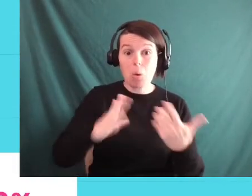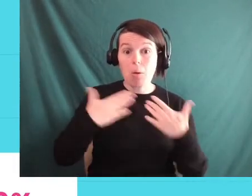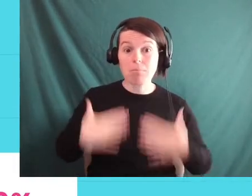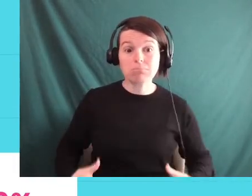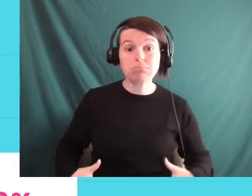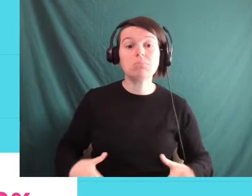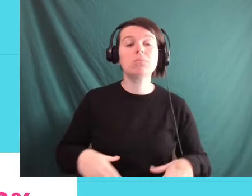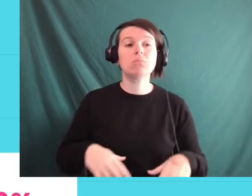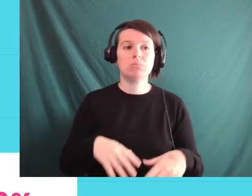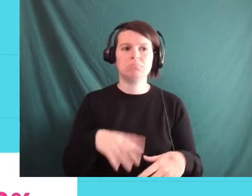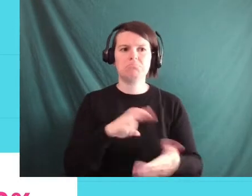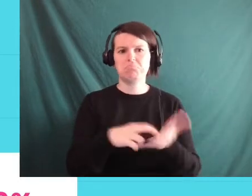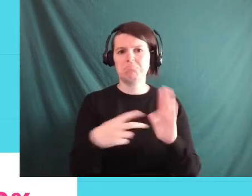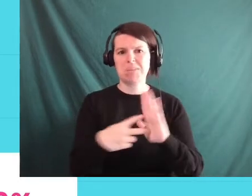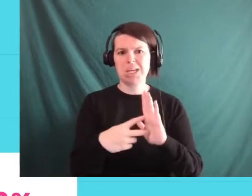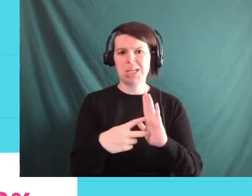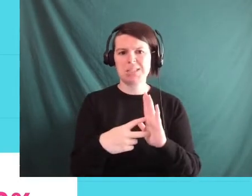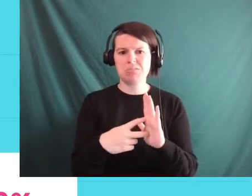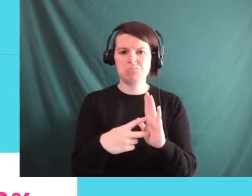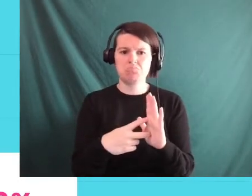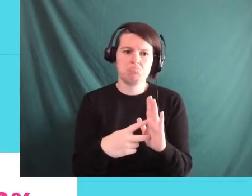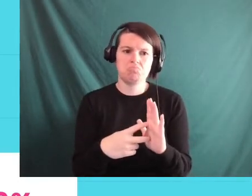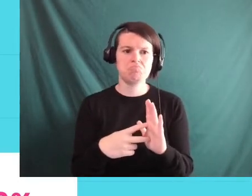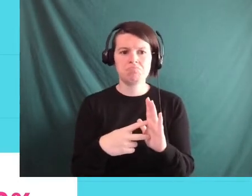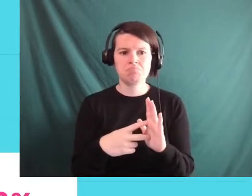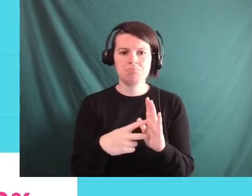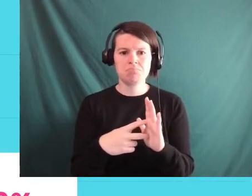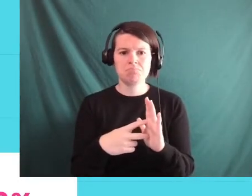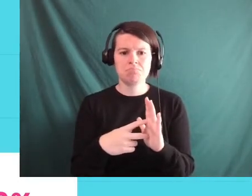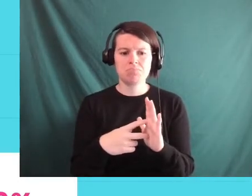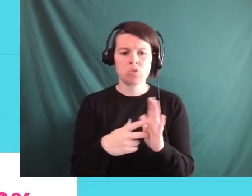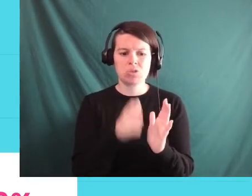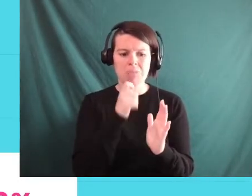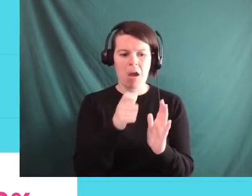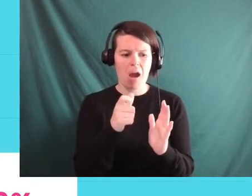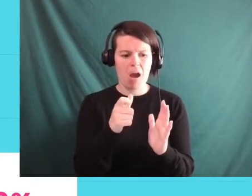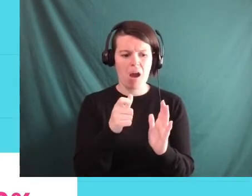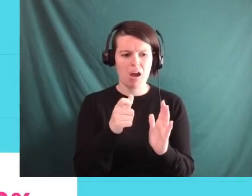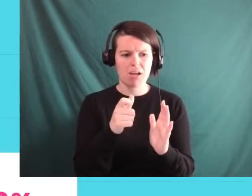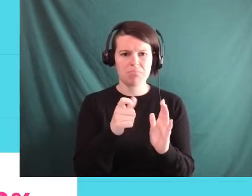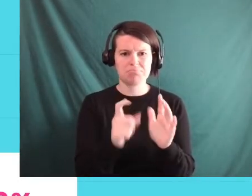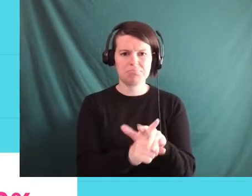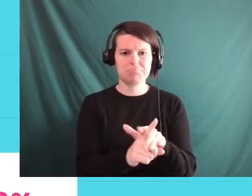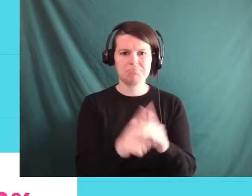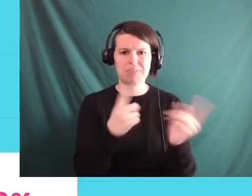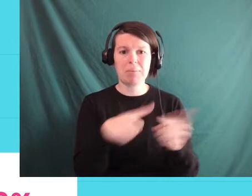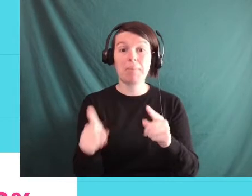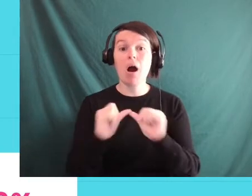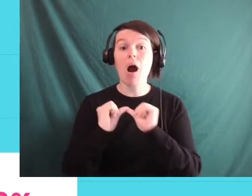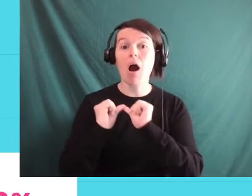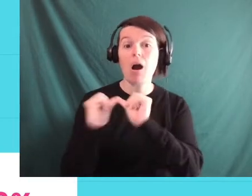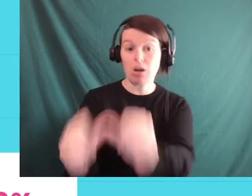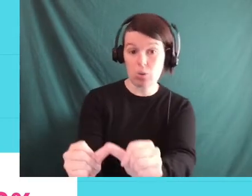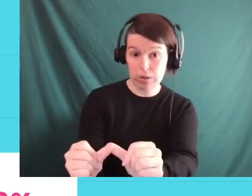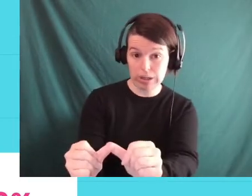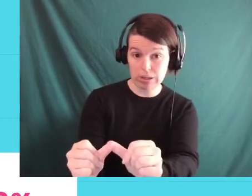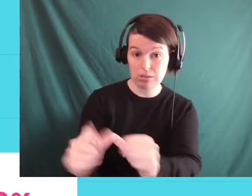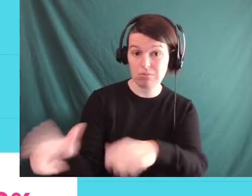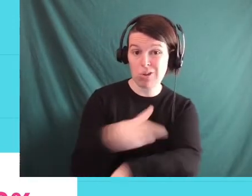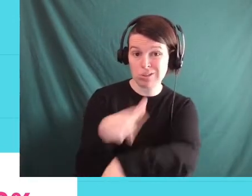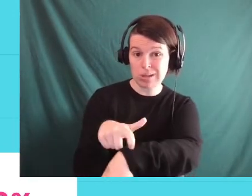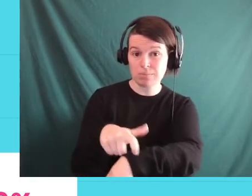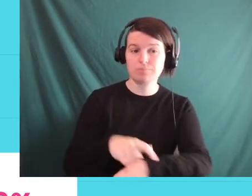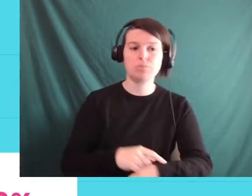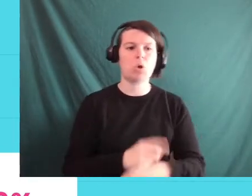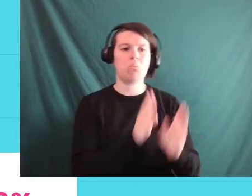really should be no reason that you are having one of these issues ongoing, right? So here's a